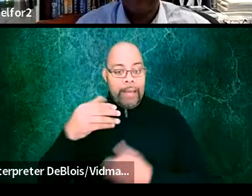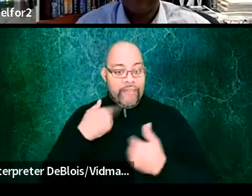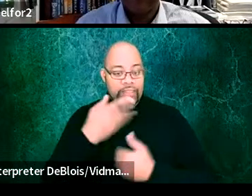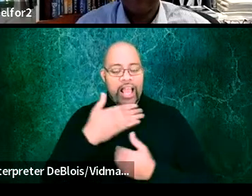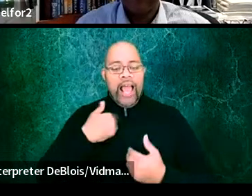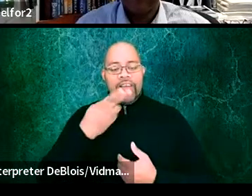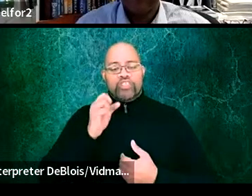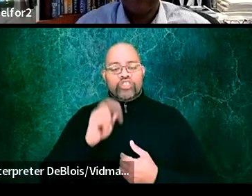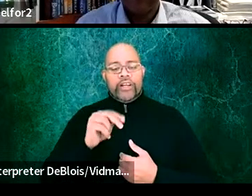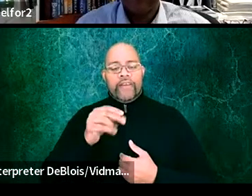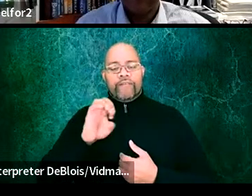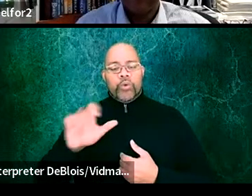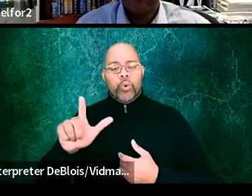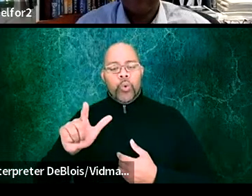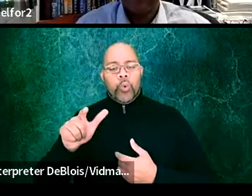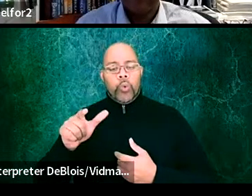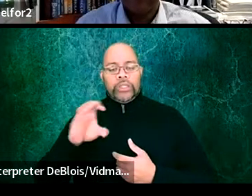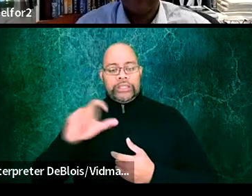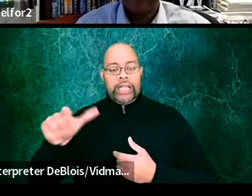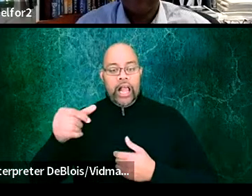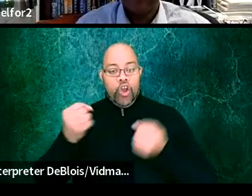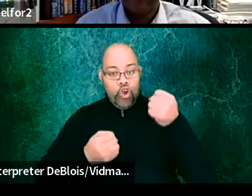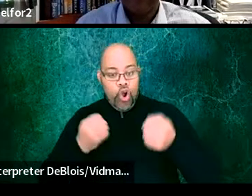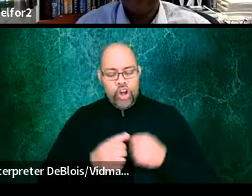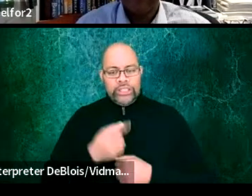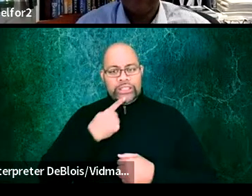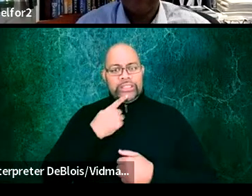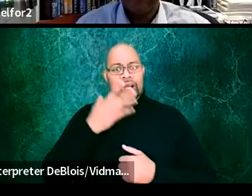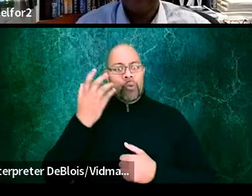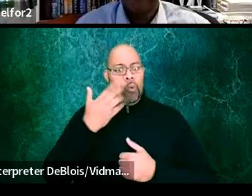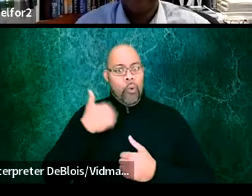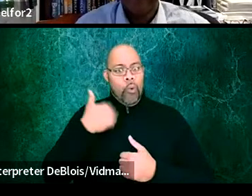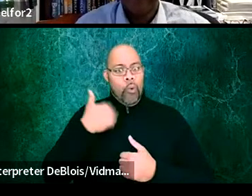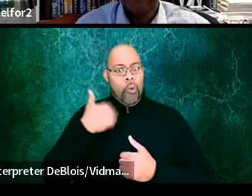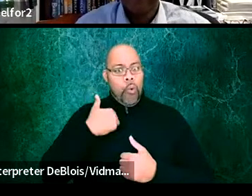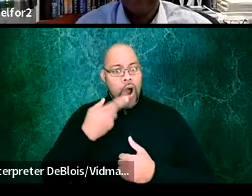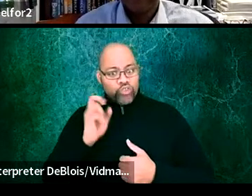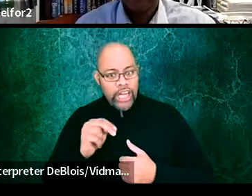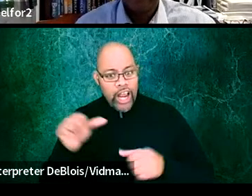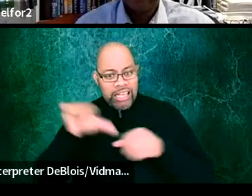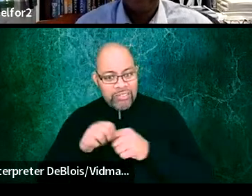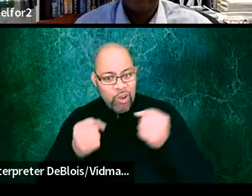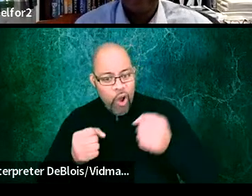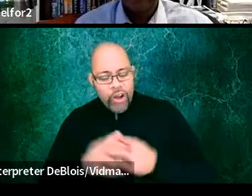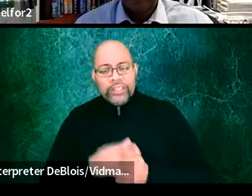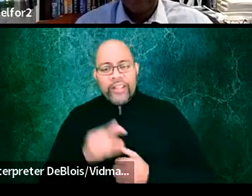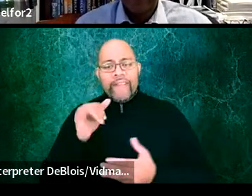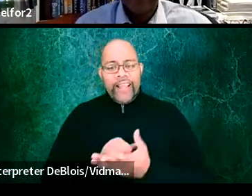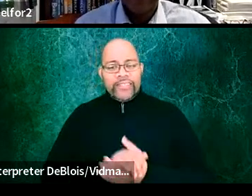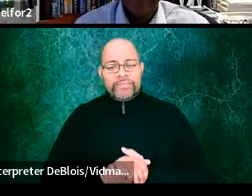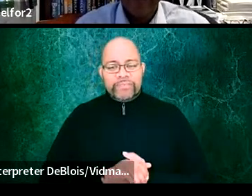hydrogen fuel cell cars. I was like, we went on a hydrogen, and that was